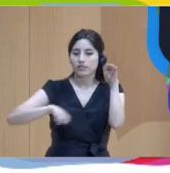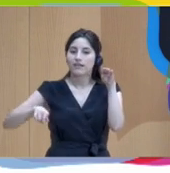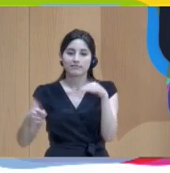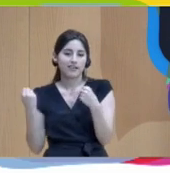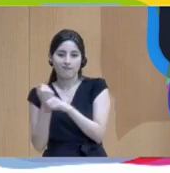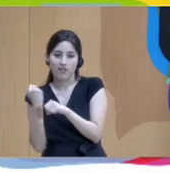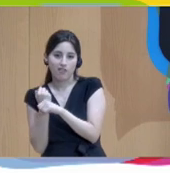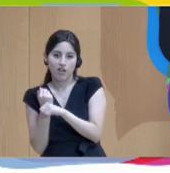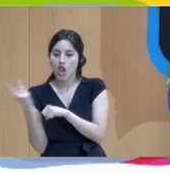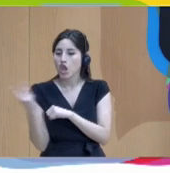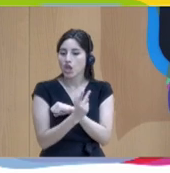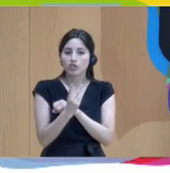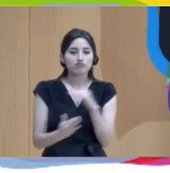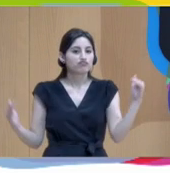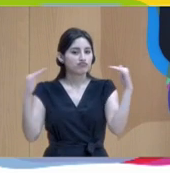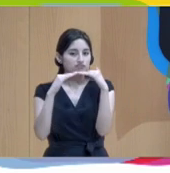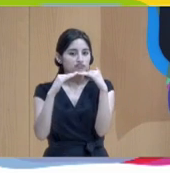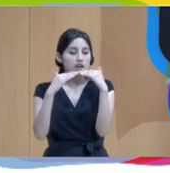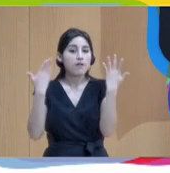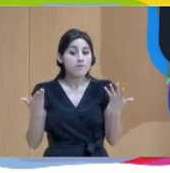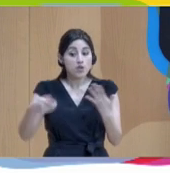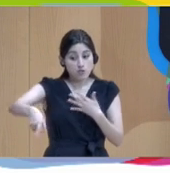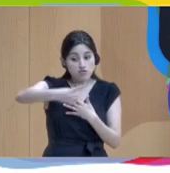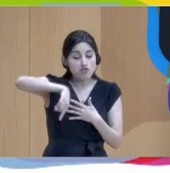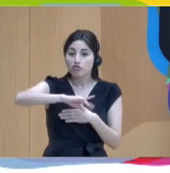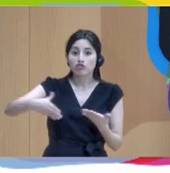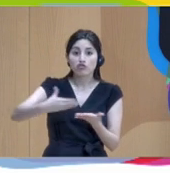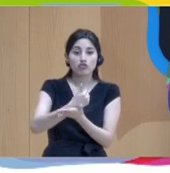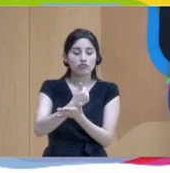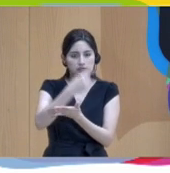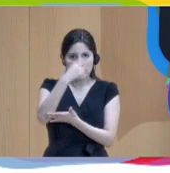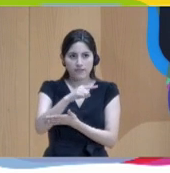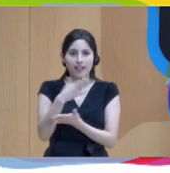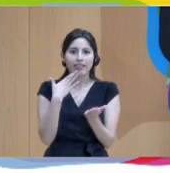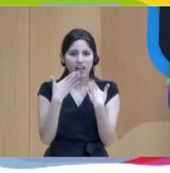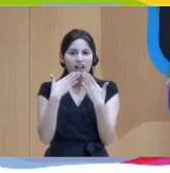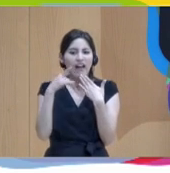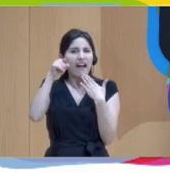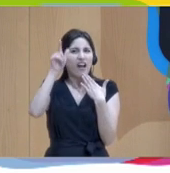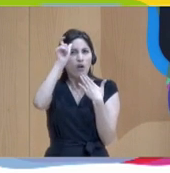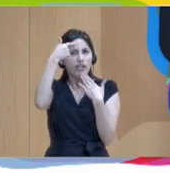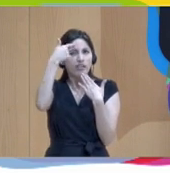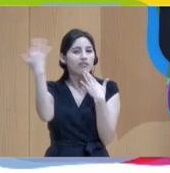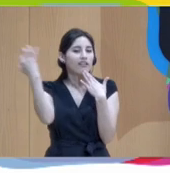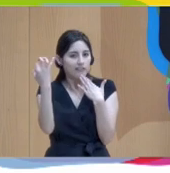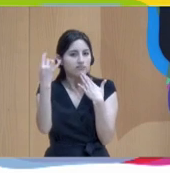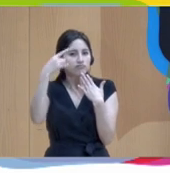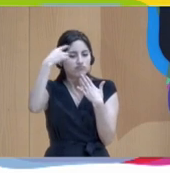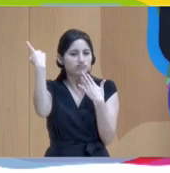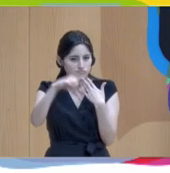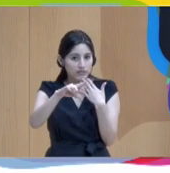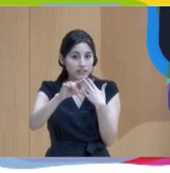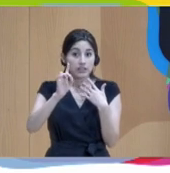stylos are. And to the point that there might be people who are not